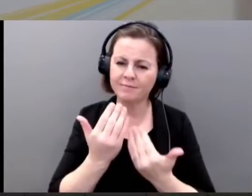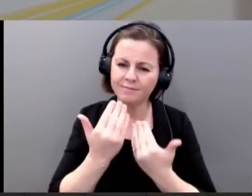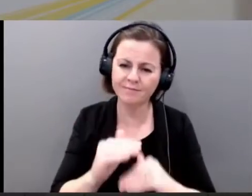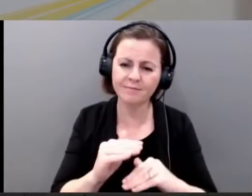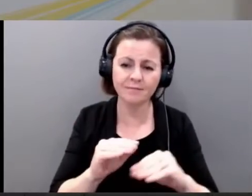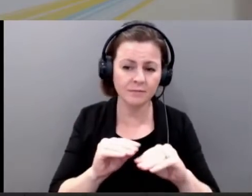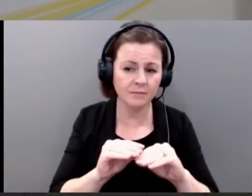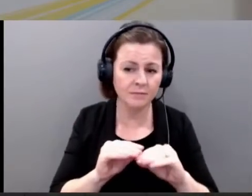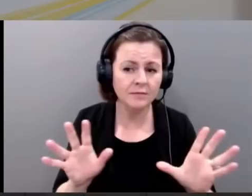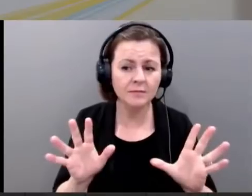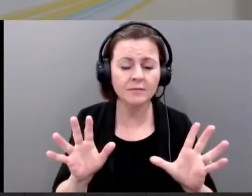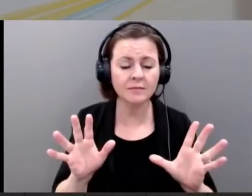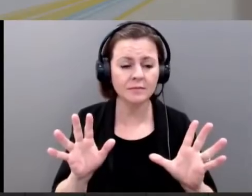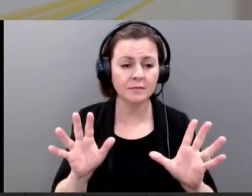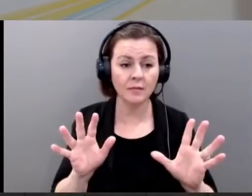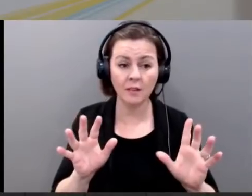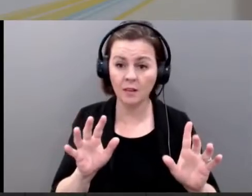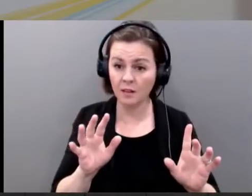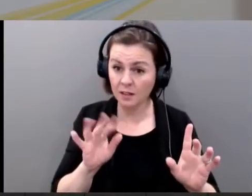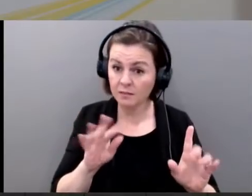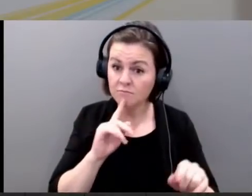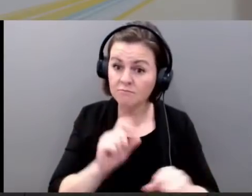we can find the source.